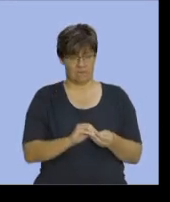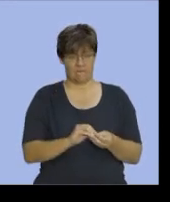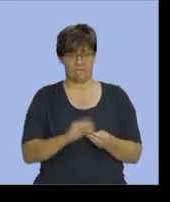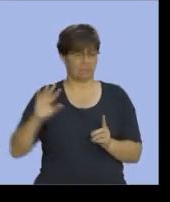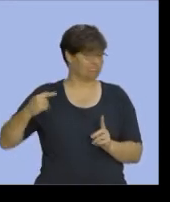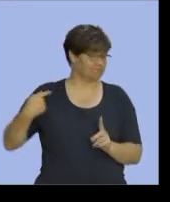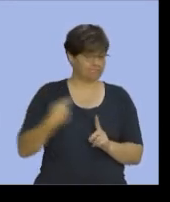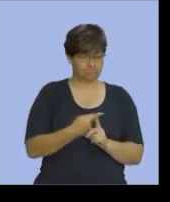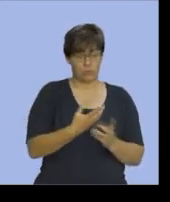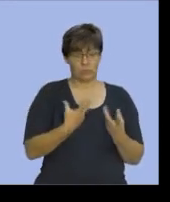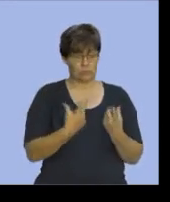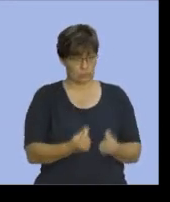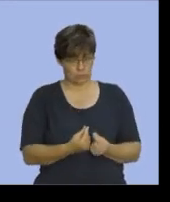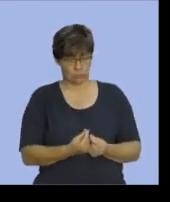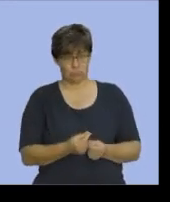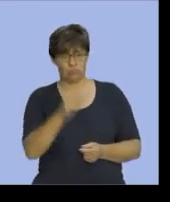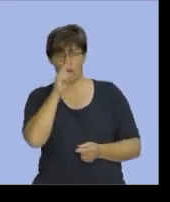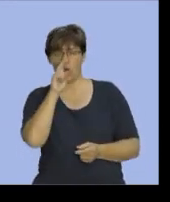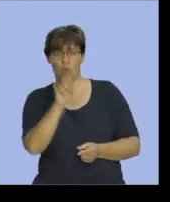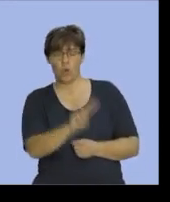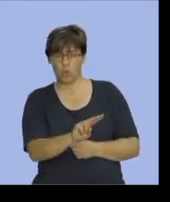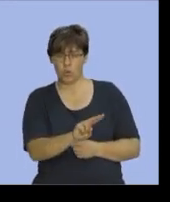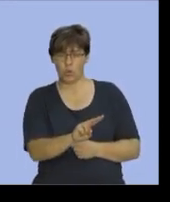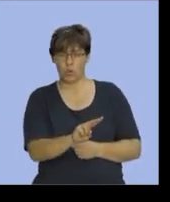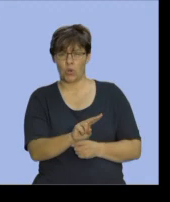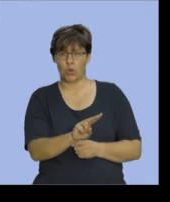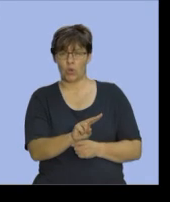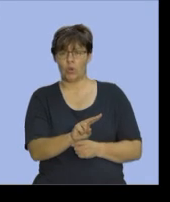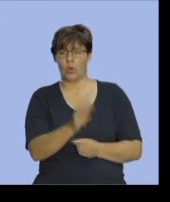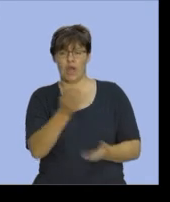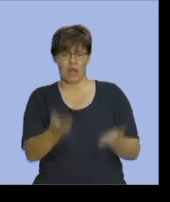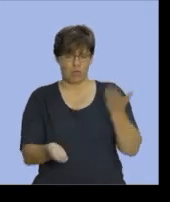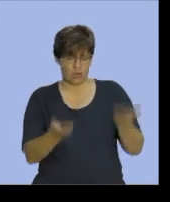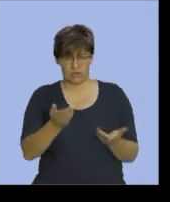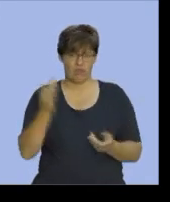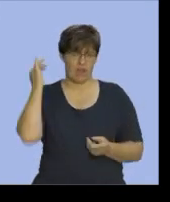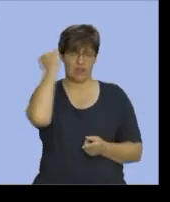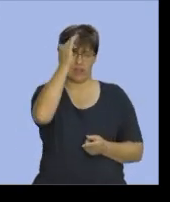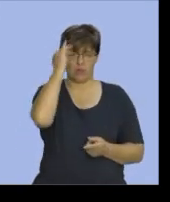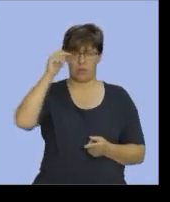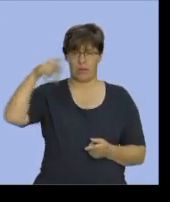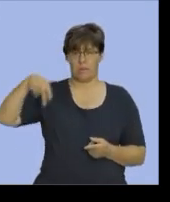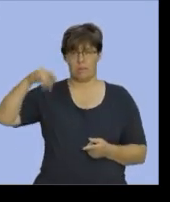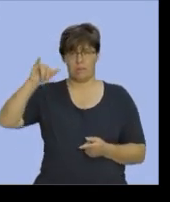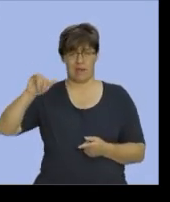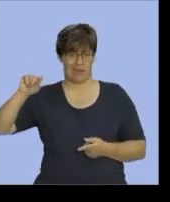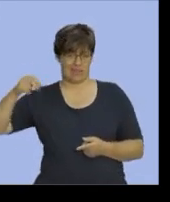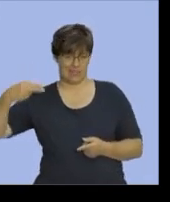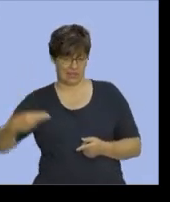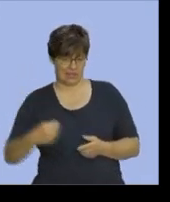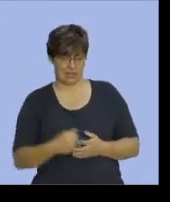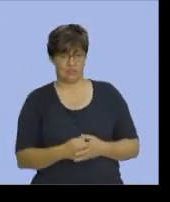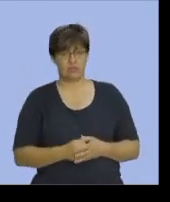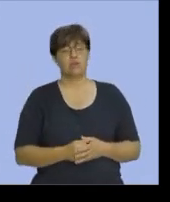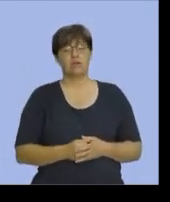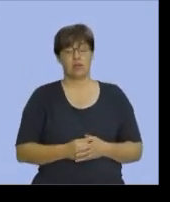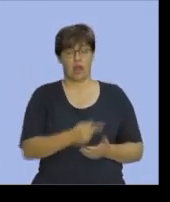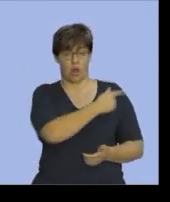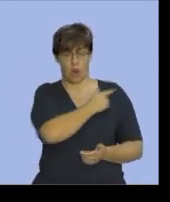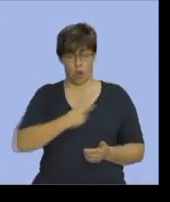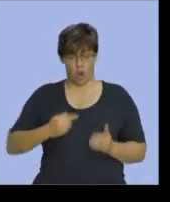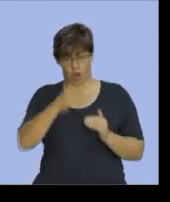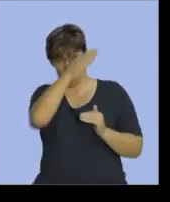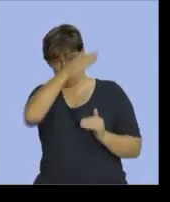Now, the summary of everything we've done so far is we looked at the equation from the theorem of Pythagoras.